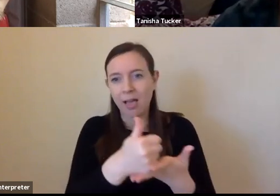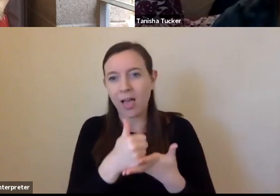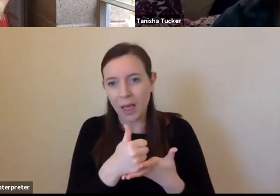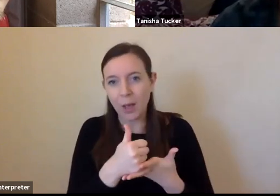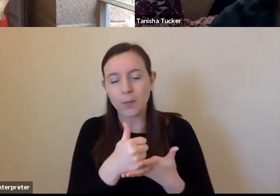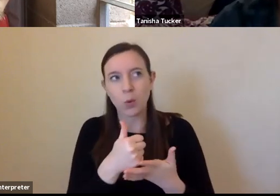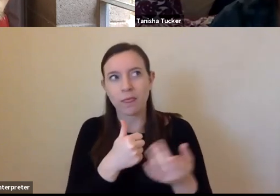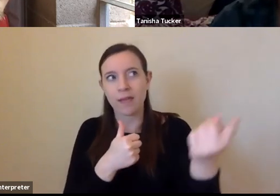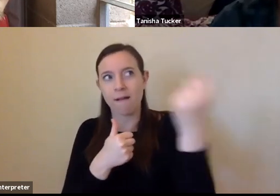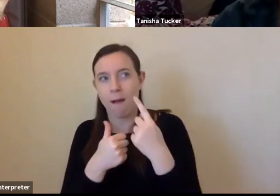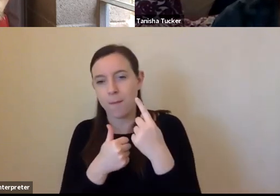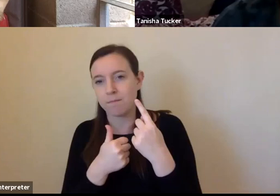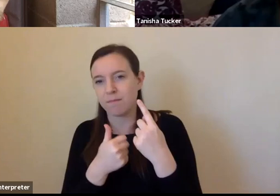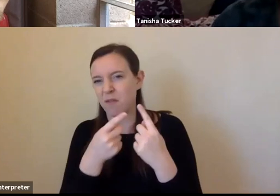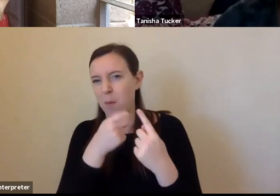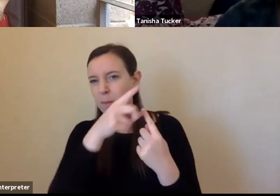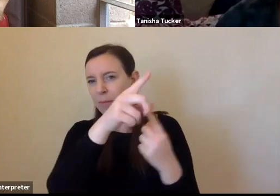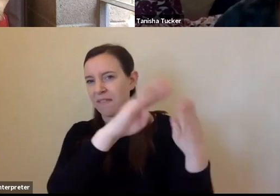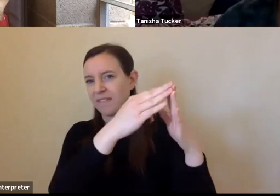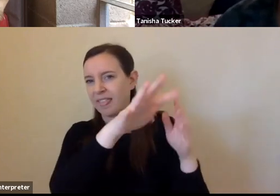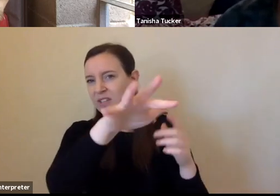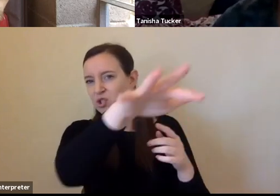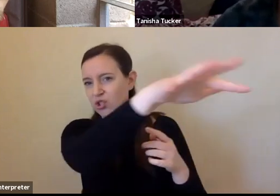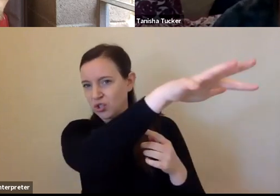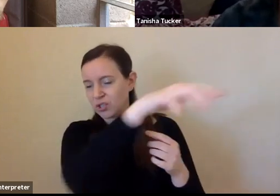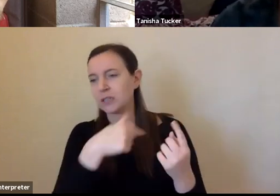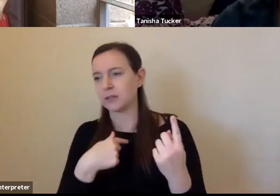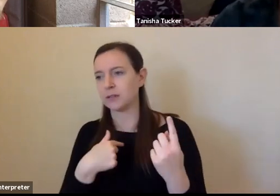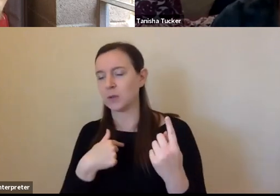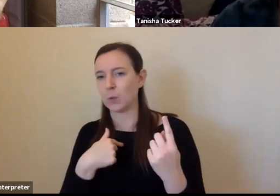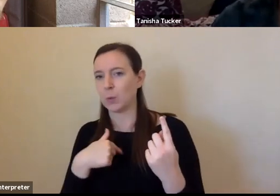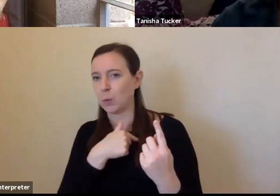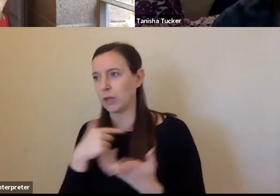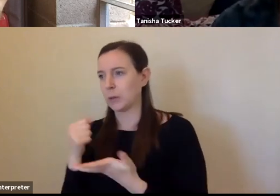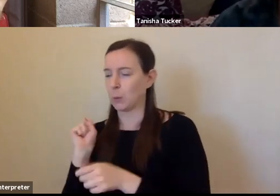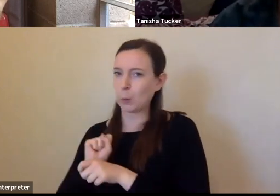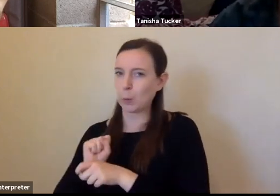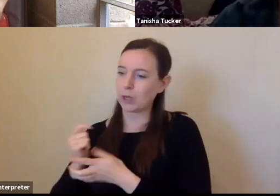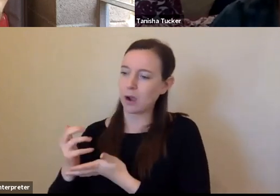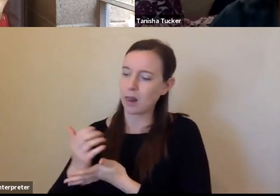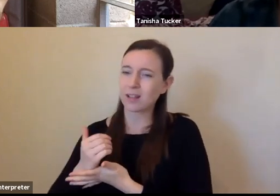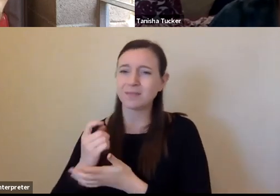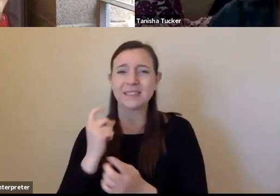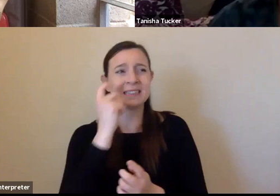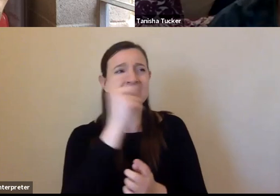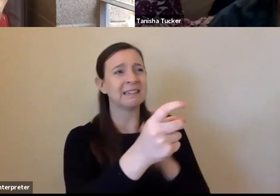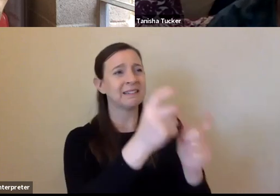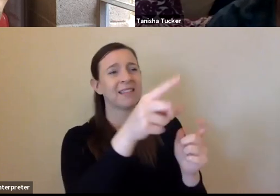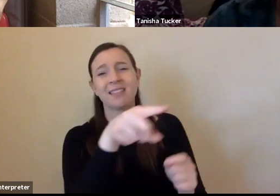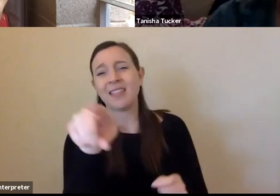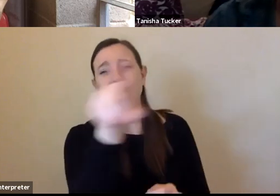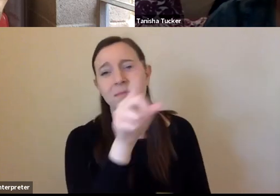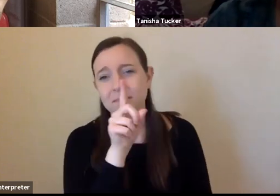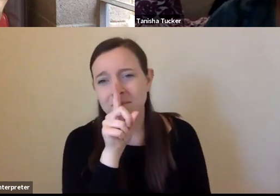syrup and take it back so they can distribute it out to those villages too, if they don't have anyone who's harvesting. So it's kind